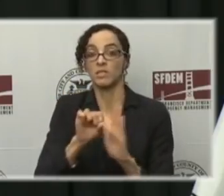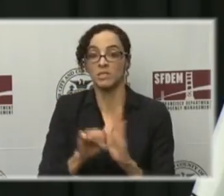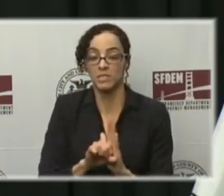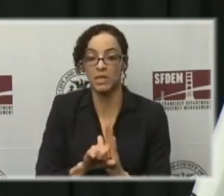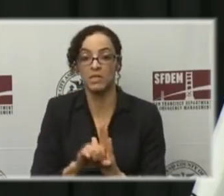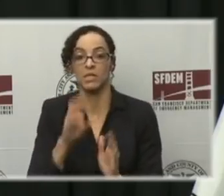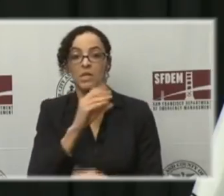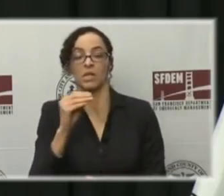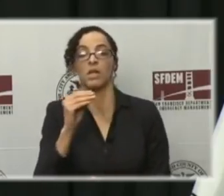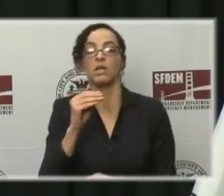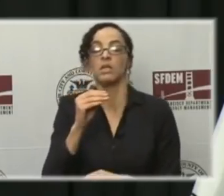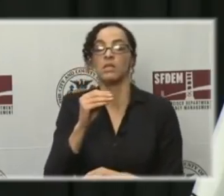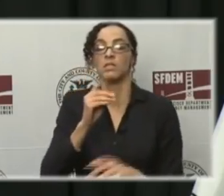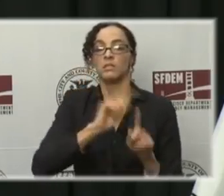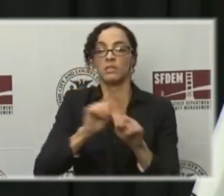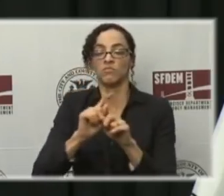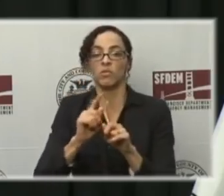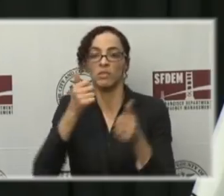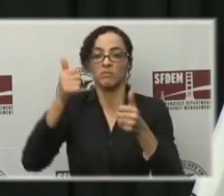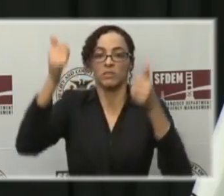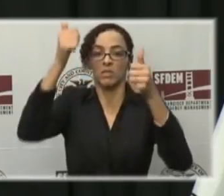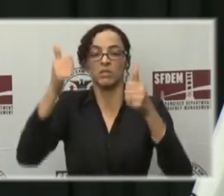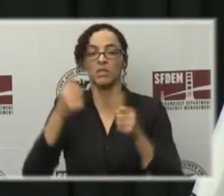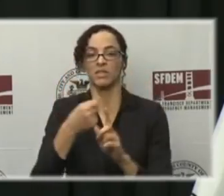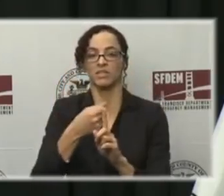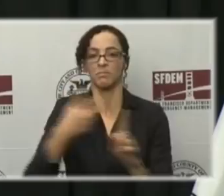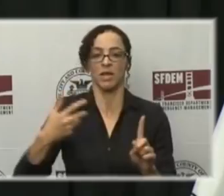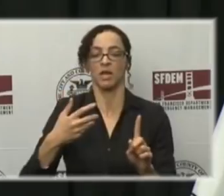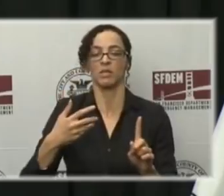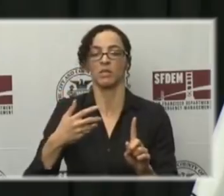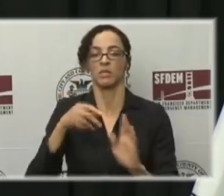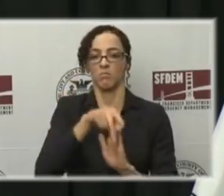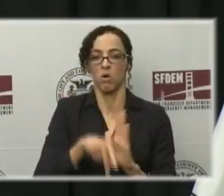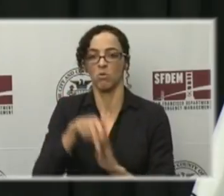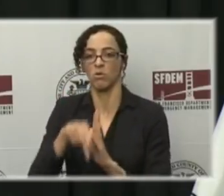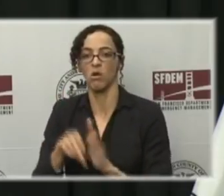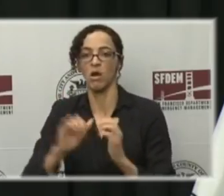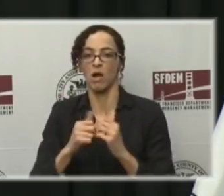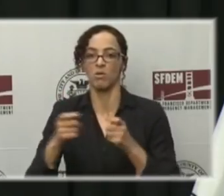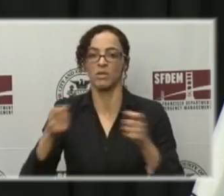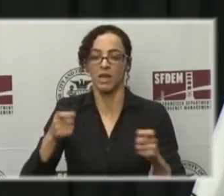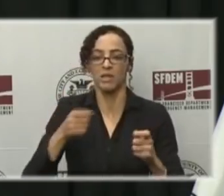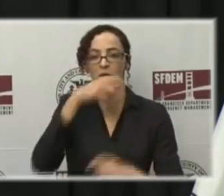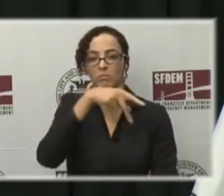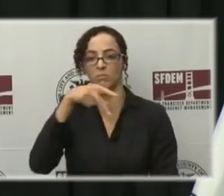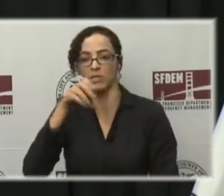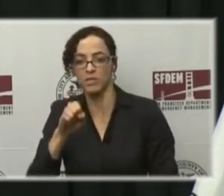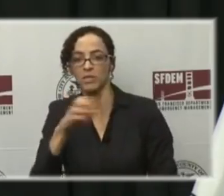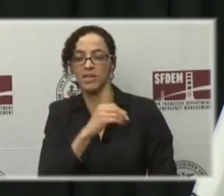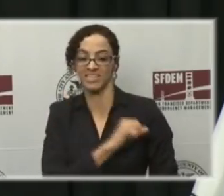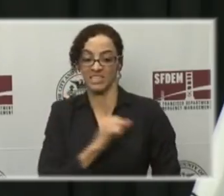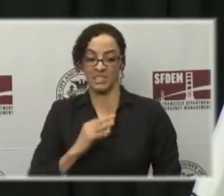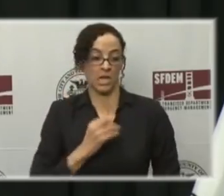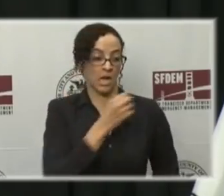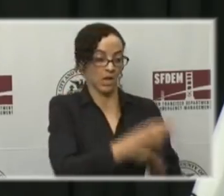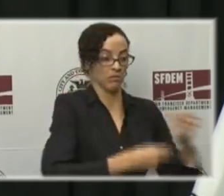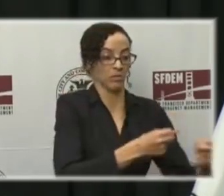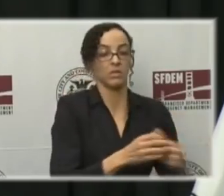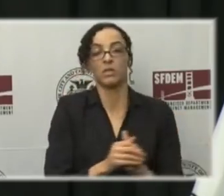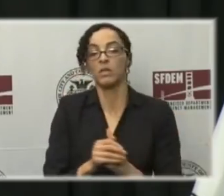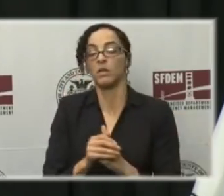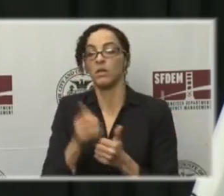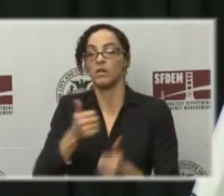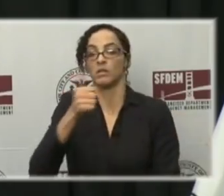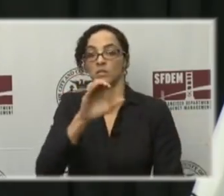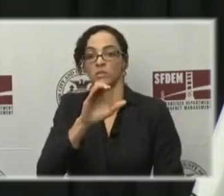on environmental cleaning, PPE, and staff safety. The CDC is intensifying the contact